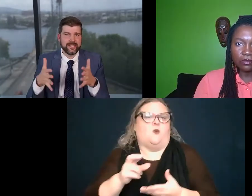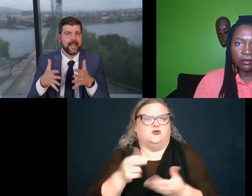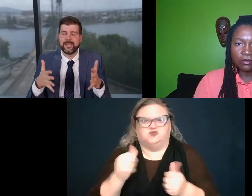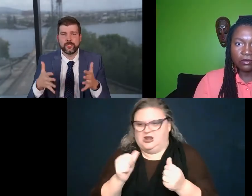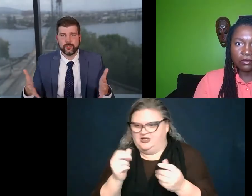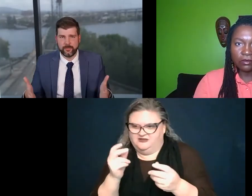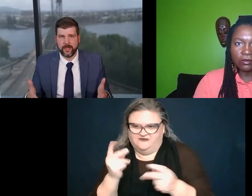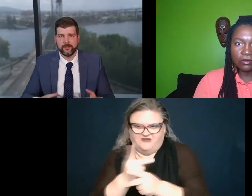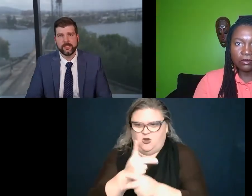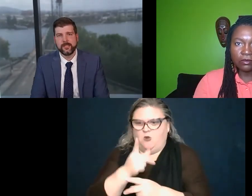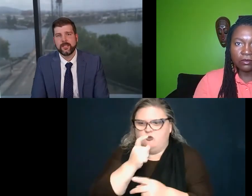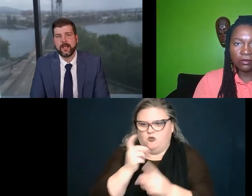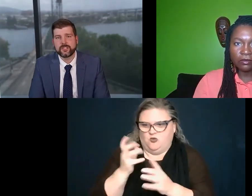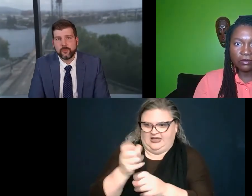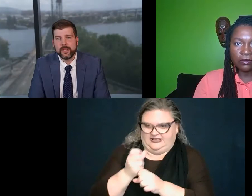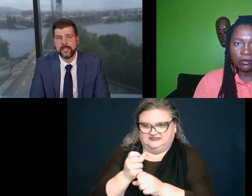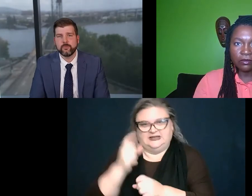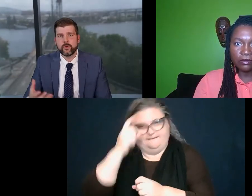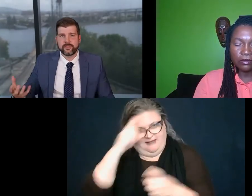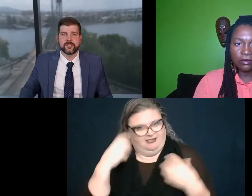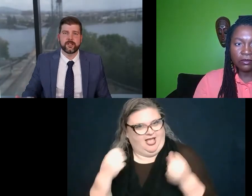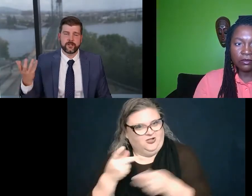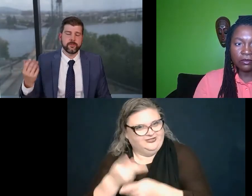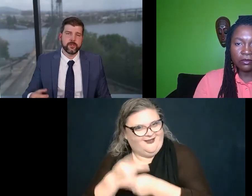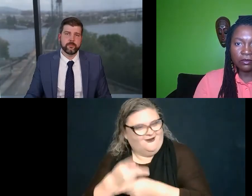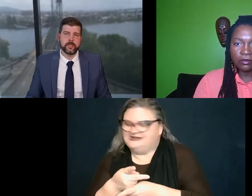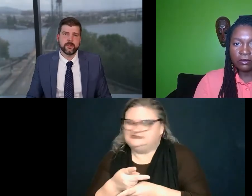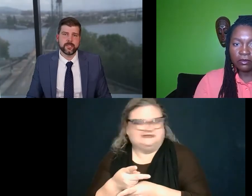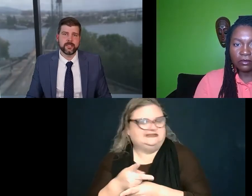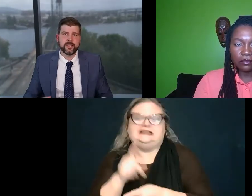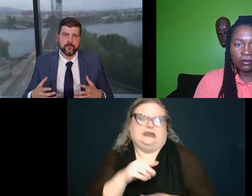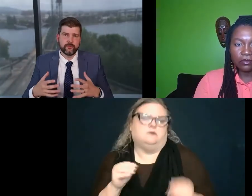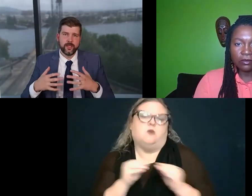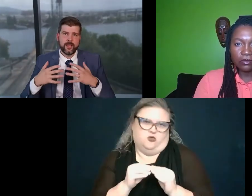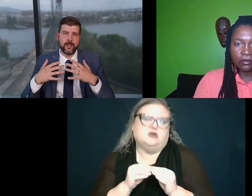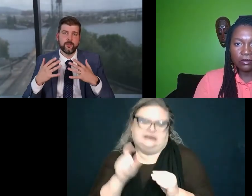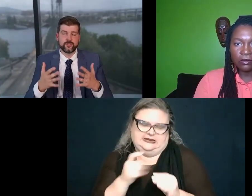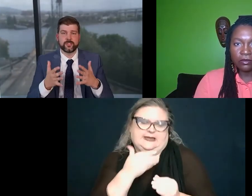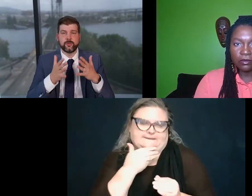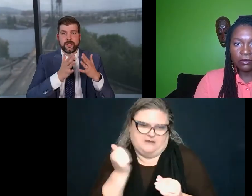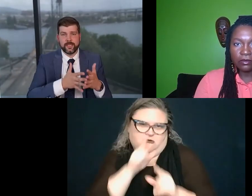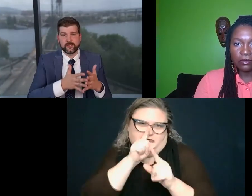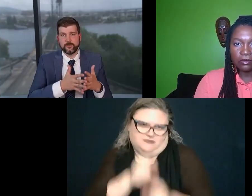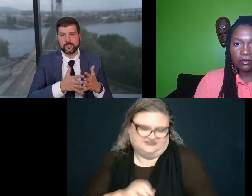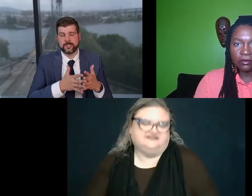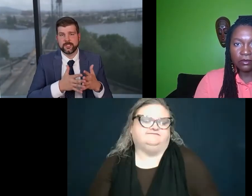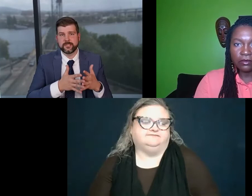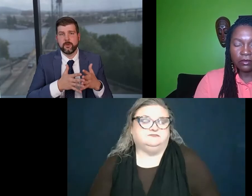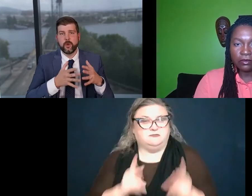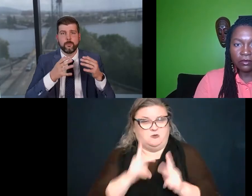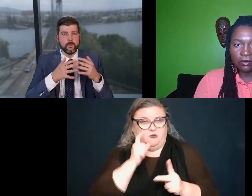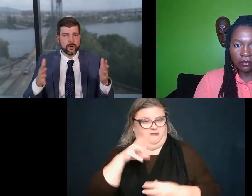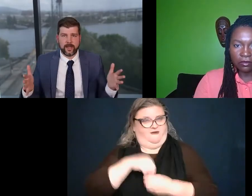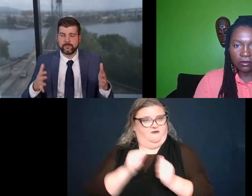is not a good model. So we need more things in our community to give those of us who are in the criminal justice